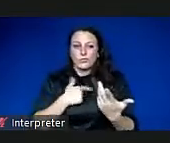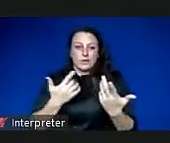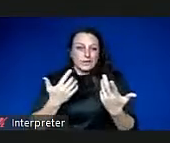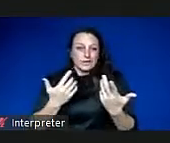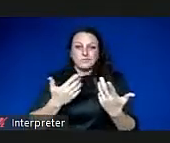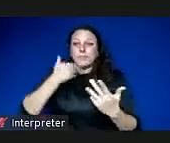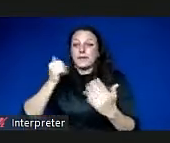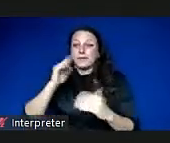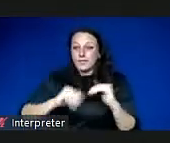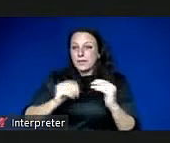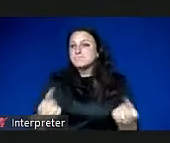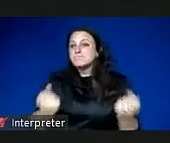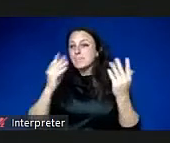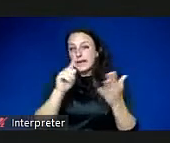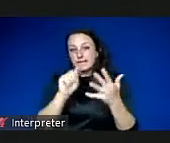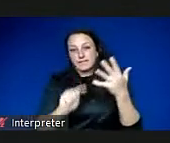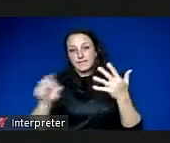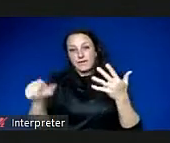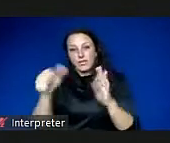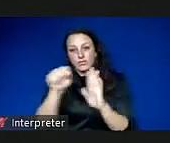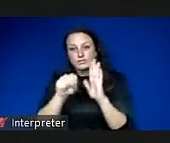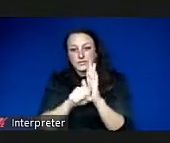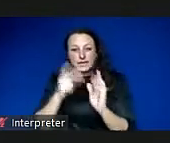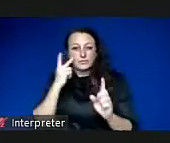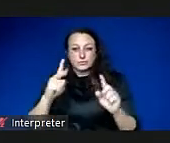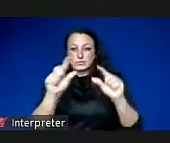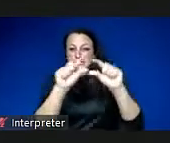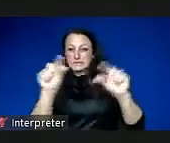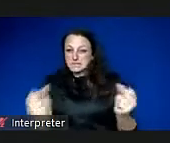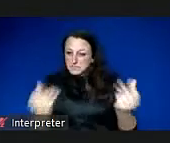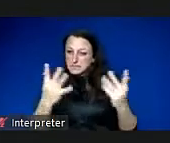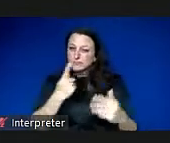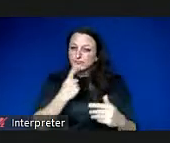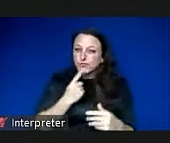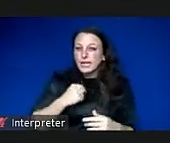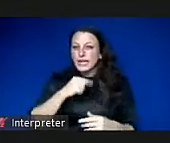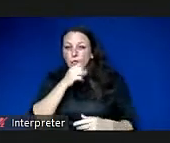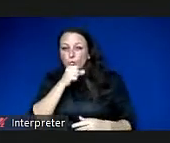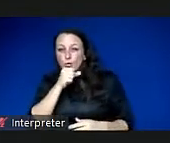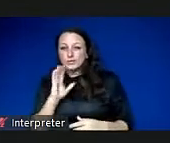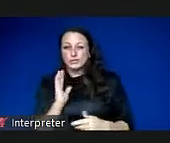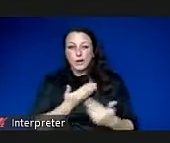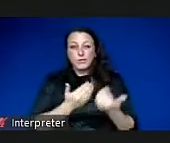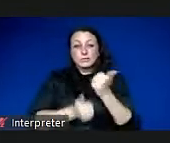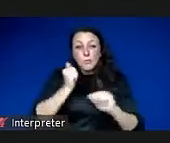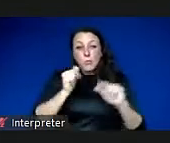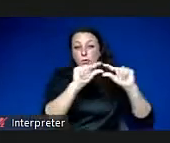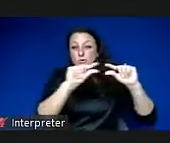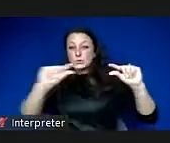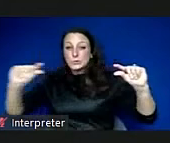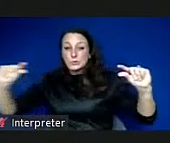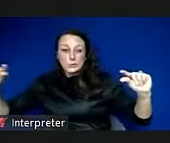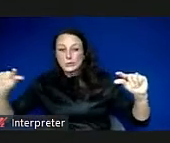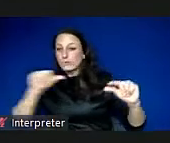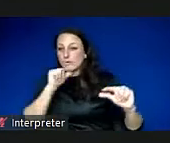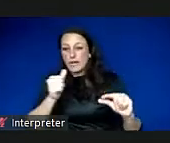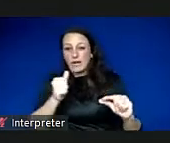when measured against other states other states in the country. Next slide, please.